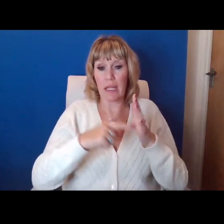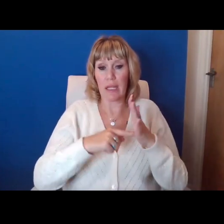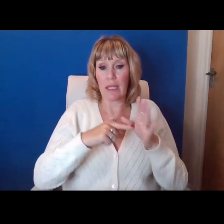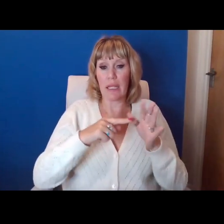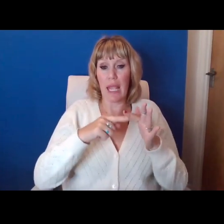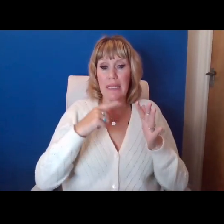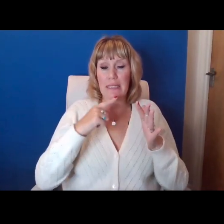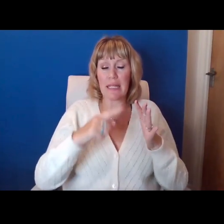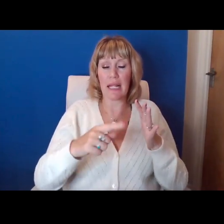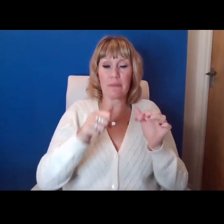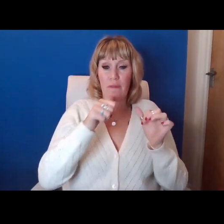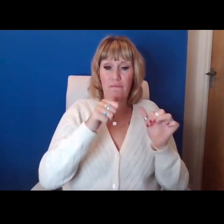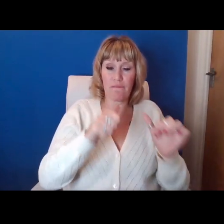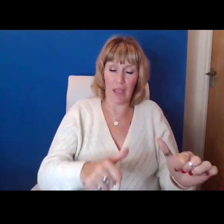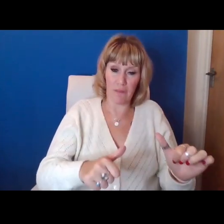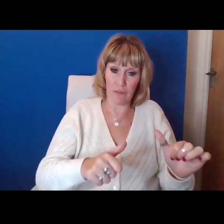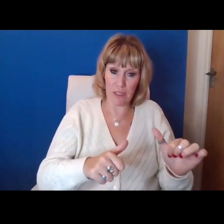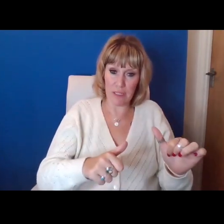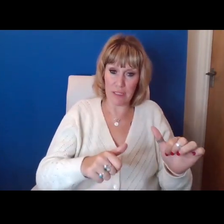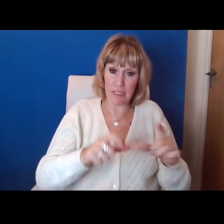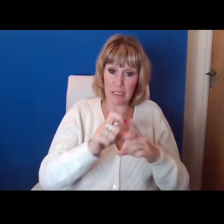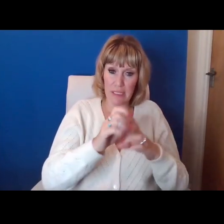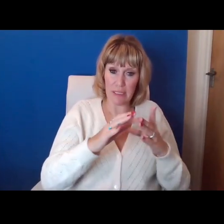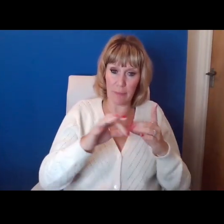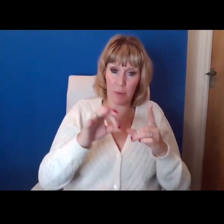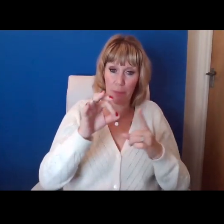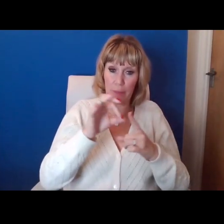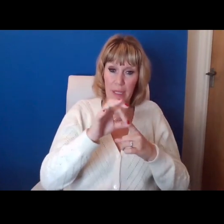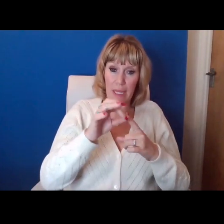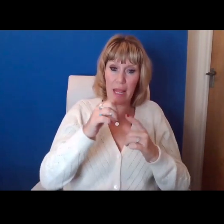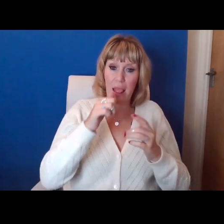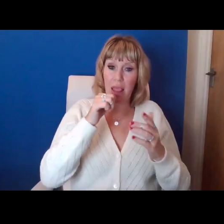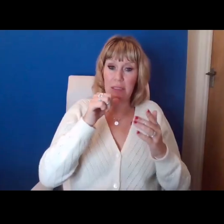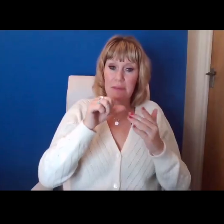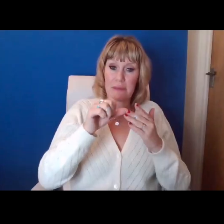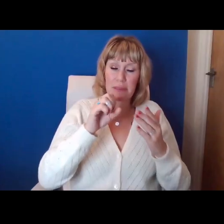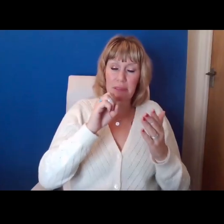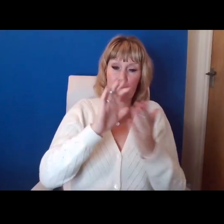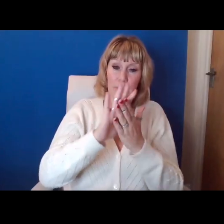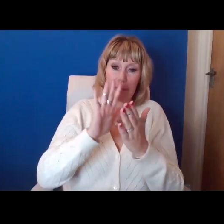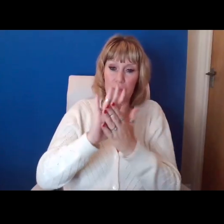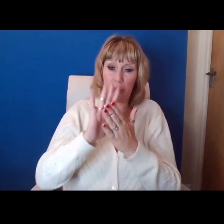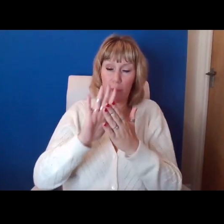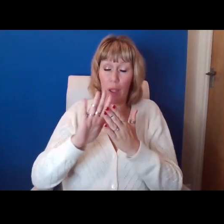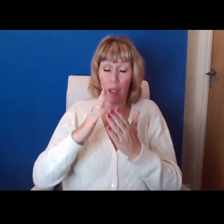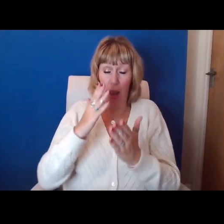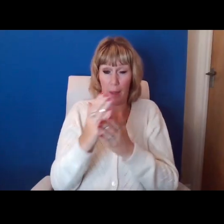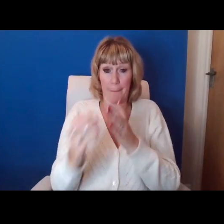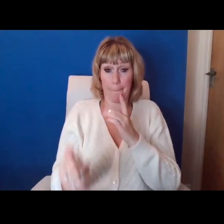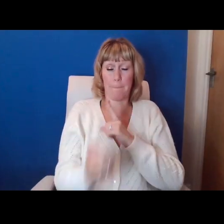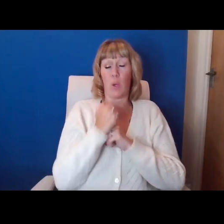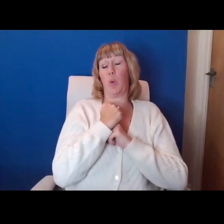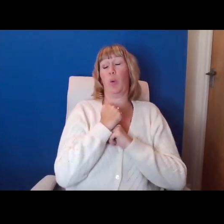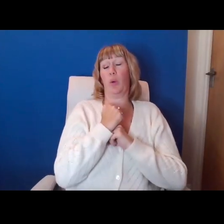one of my favourites. The DWP letters pasted in here were particularly hard hitting.